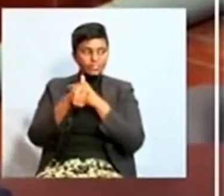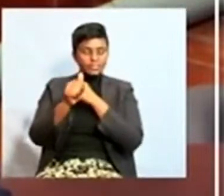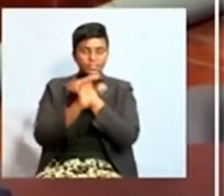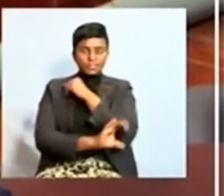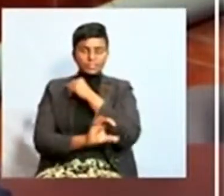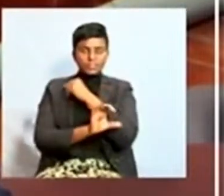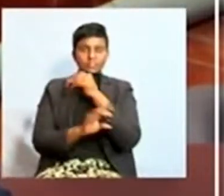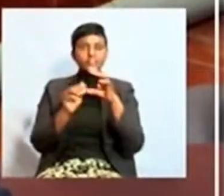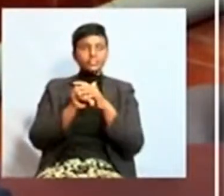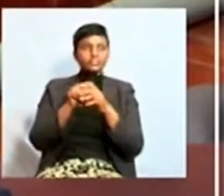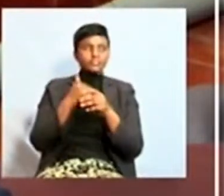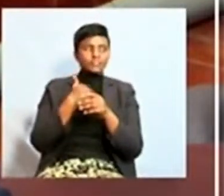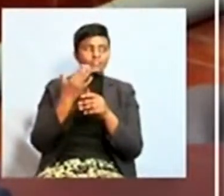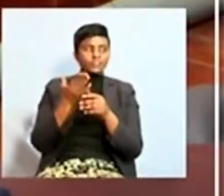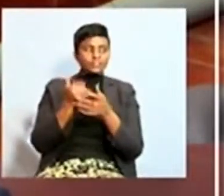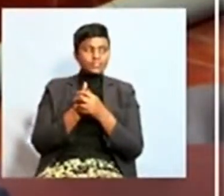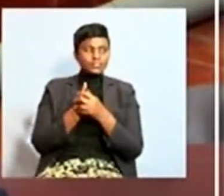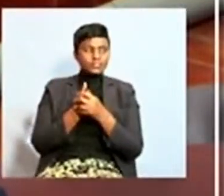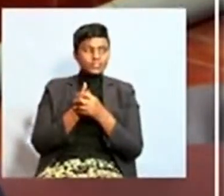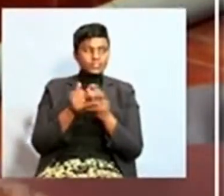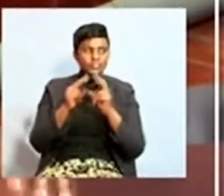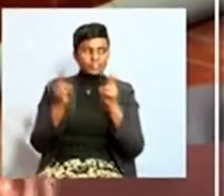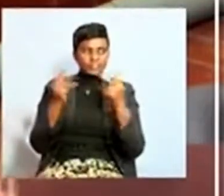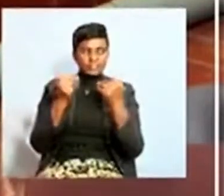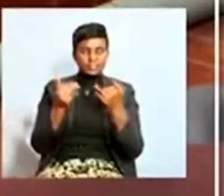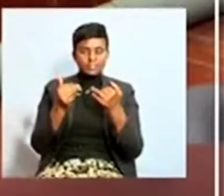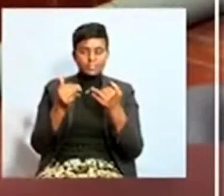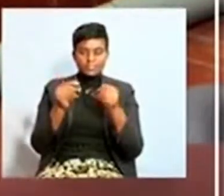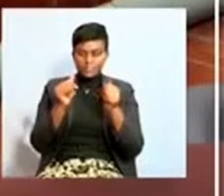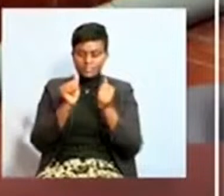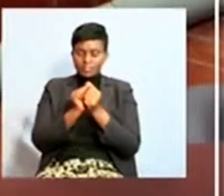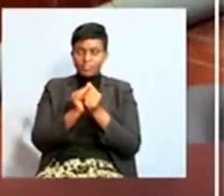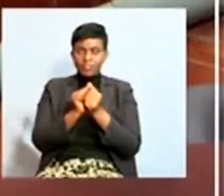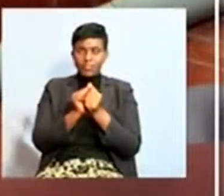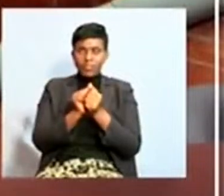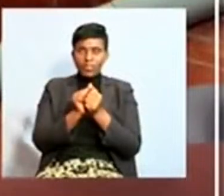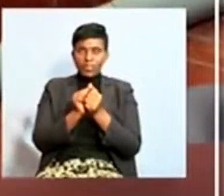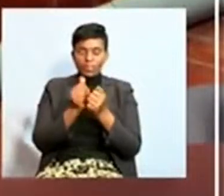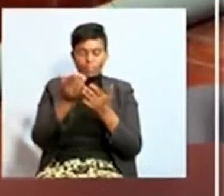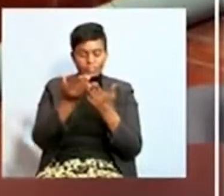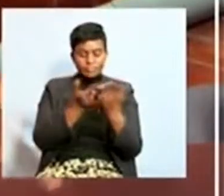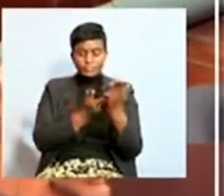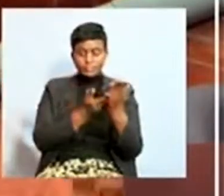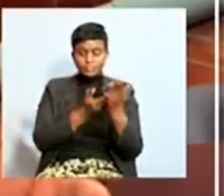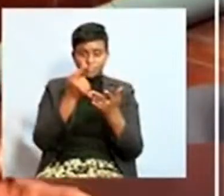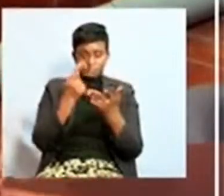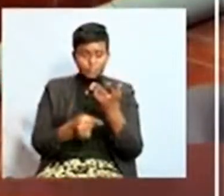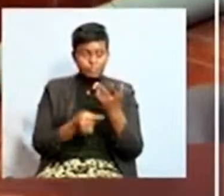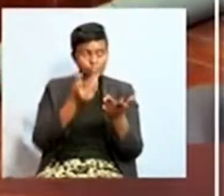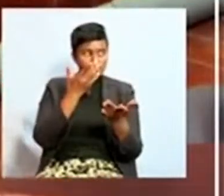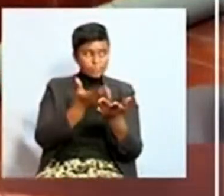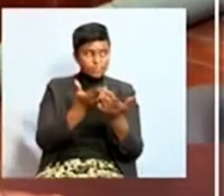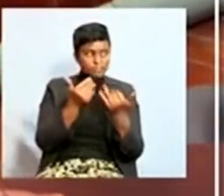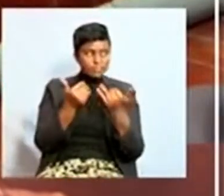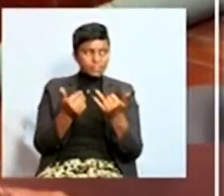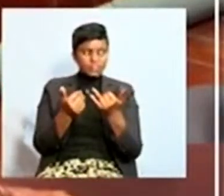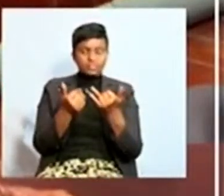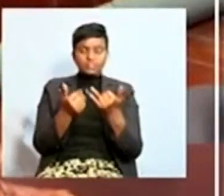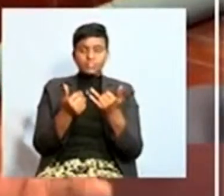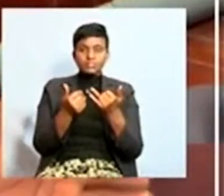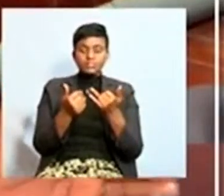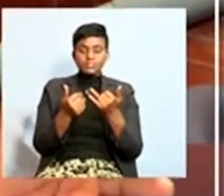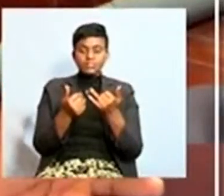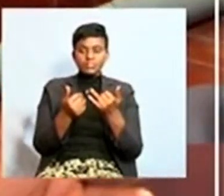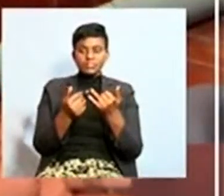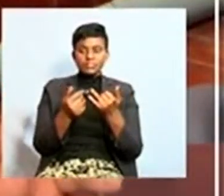at. So in terms of what is there, you